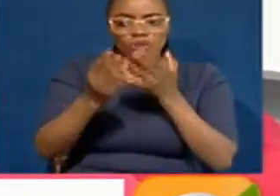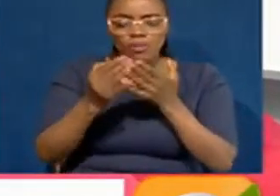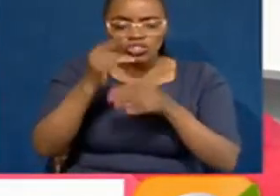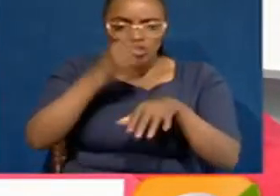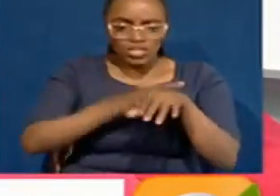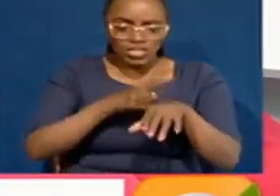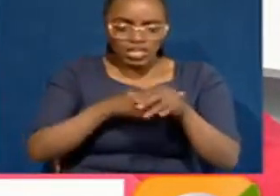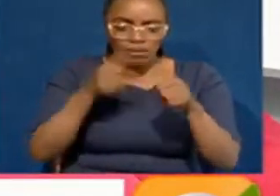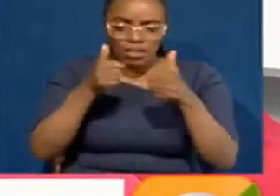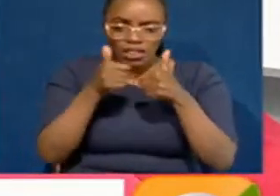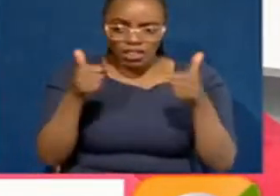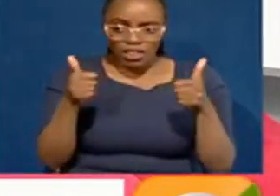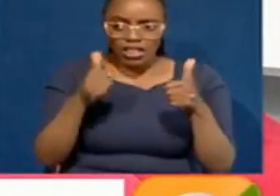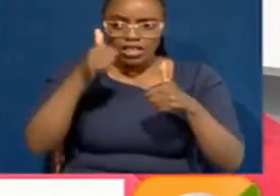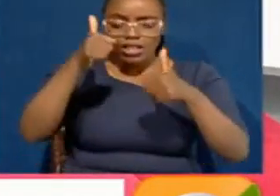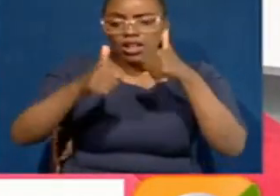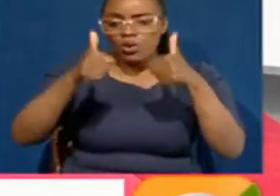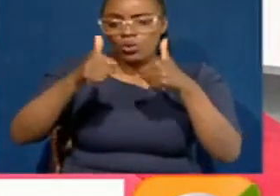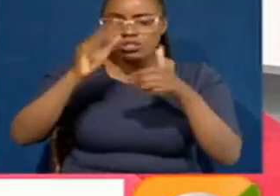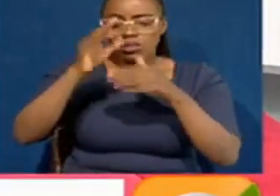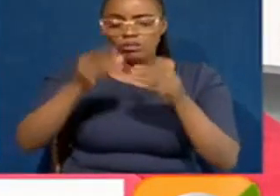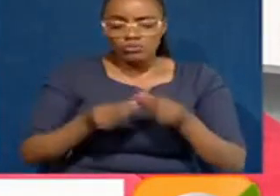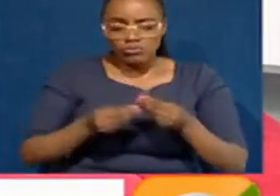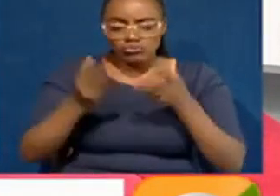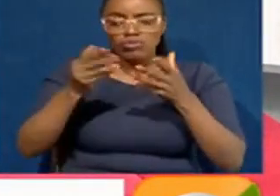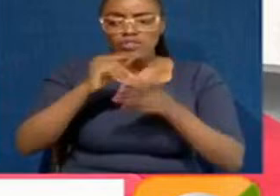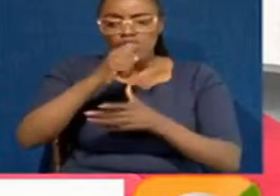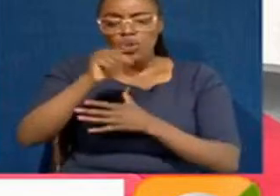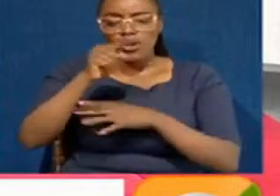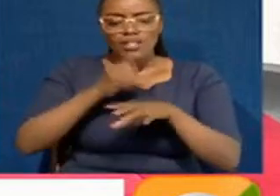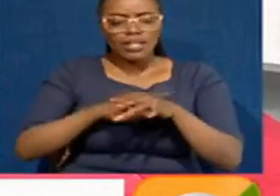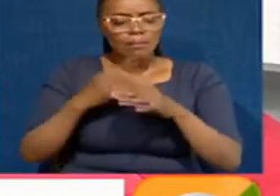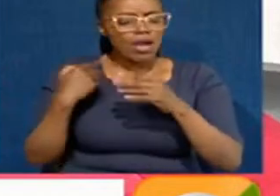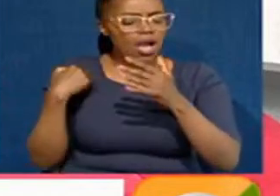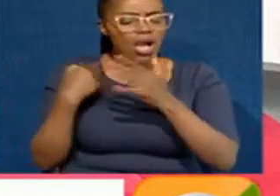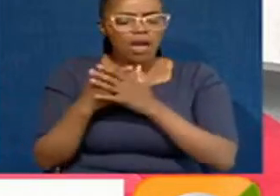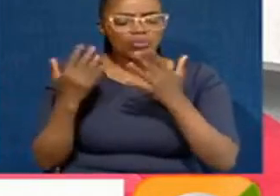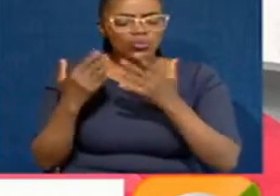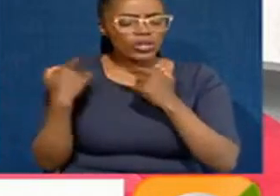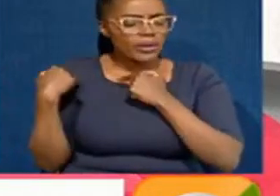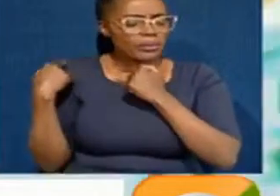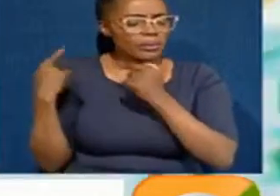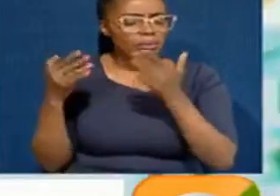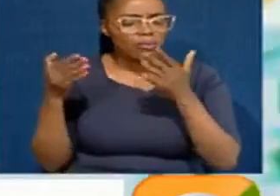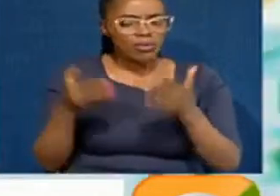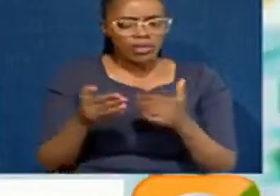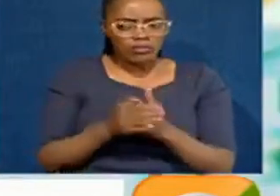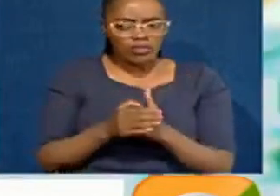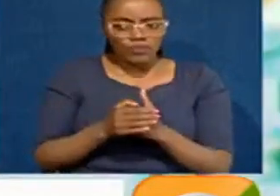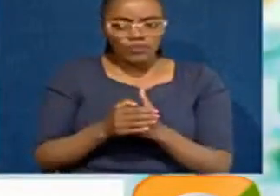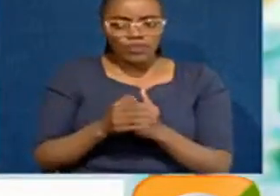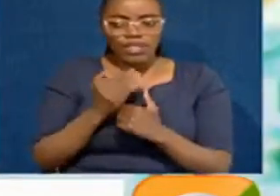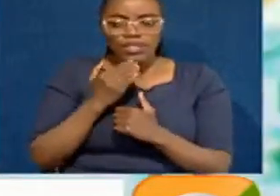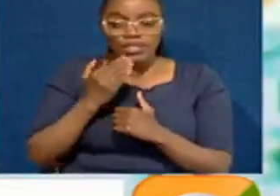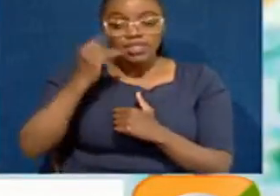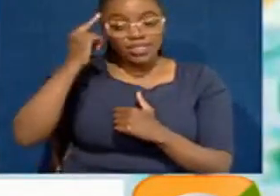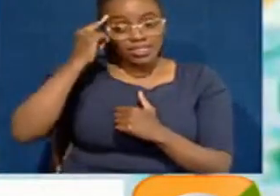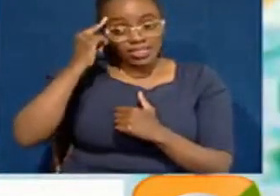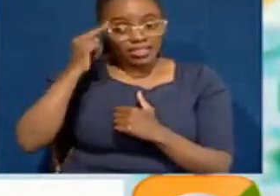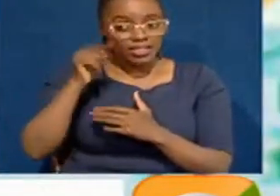timely that is being disseminated at the right time? Yeah. How far have we come, Dr. Ahmed? Exactly. I think, thank you very much, Yvonne. I think we have